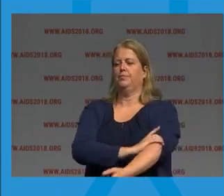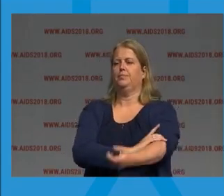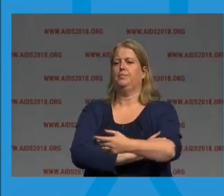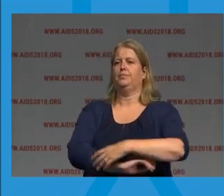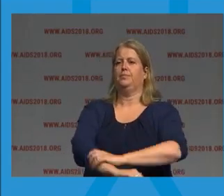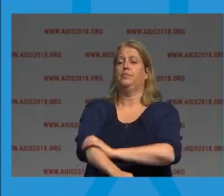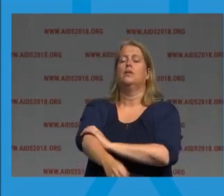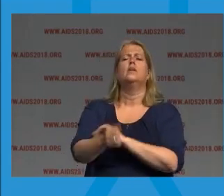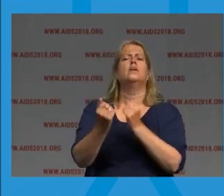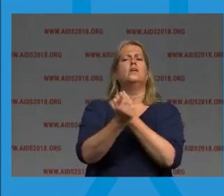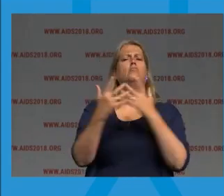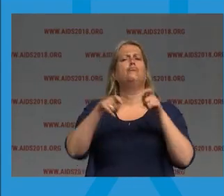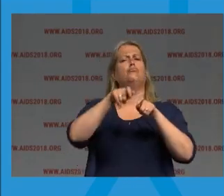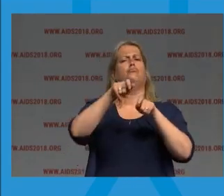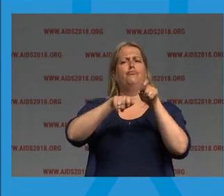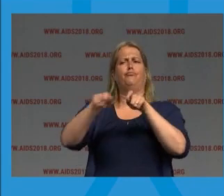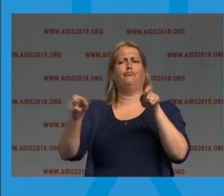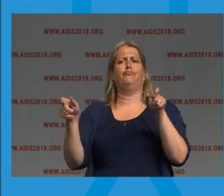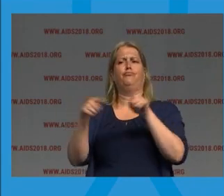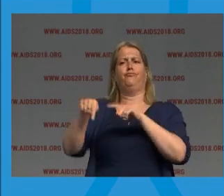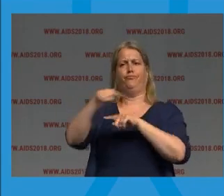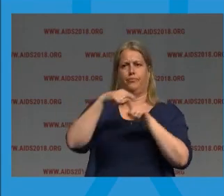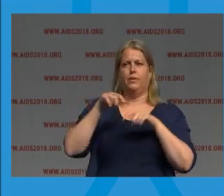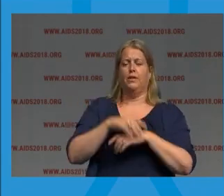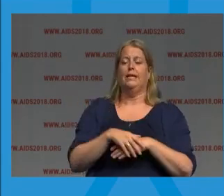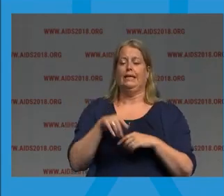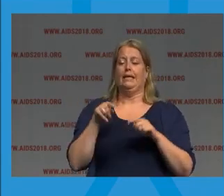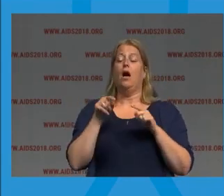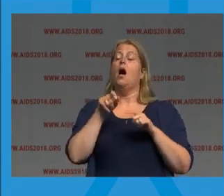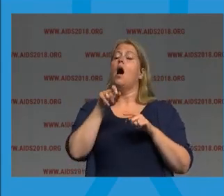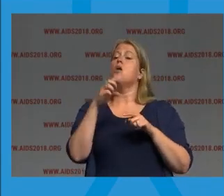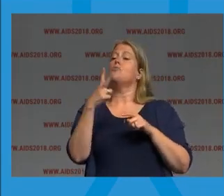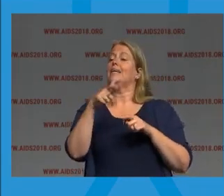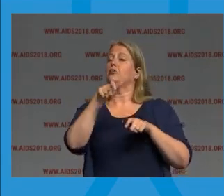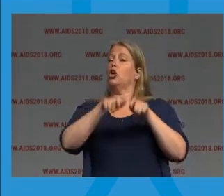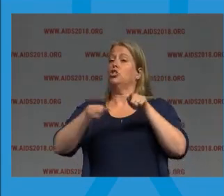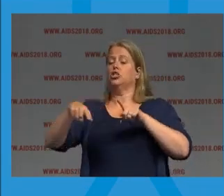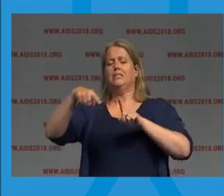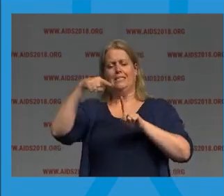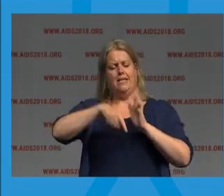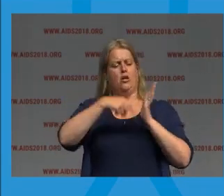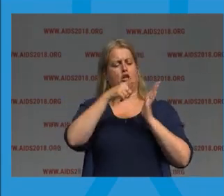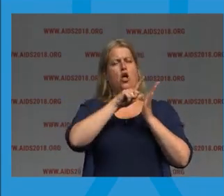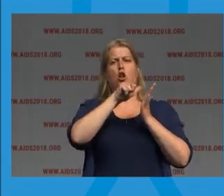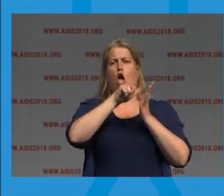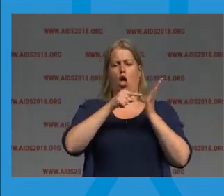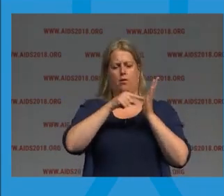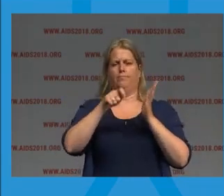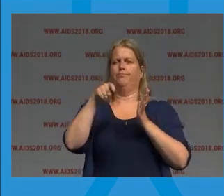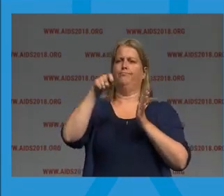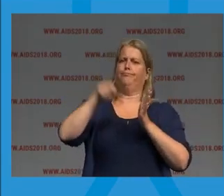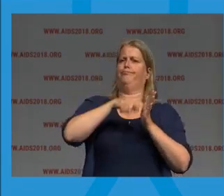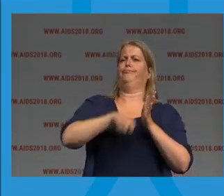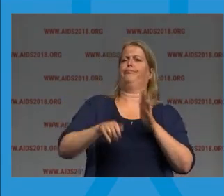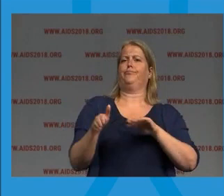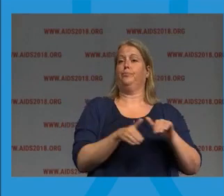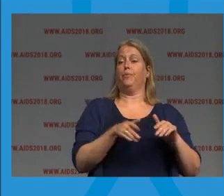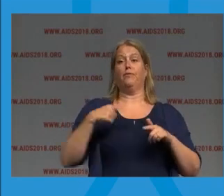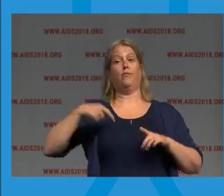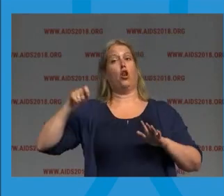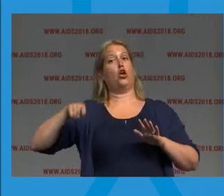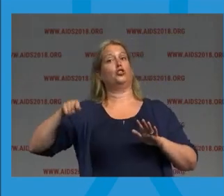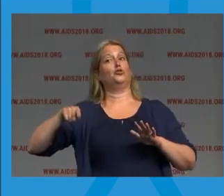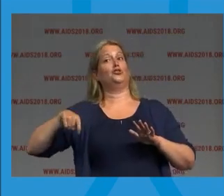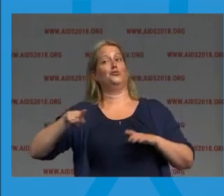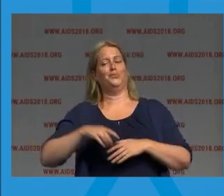Odunga, and Judge Mombi Gugi, struck down that law on a suit that was brought by the AIDS Law Project in Kenya, where they say